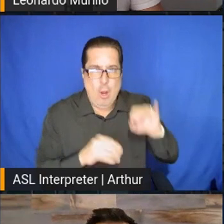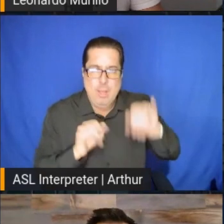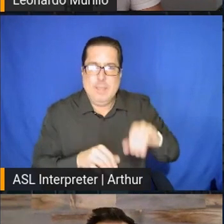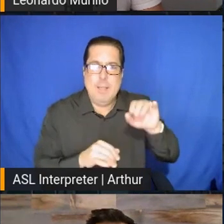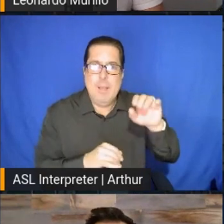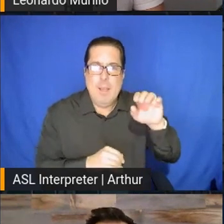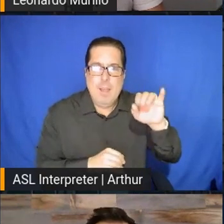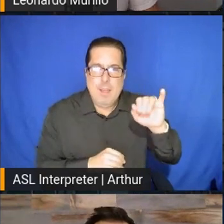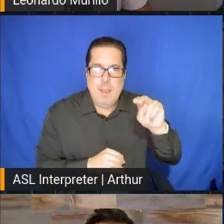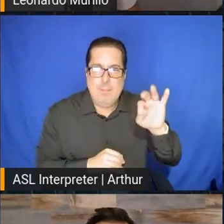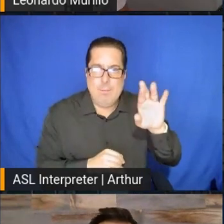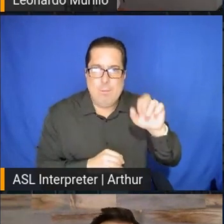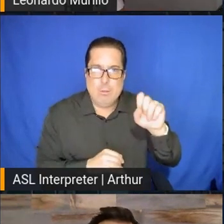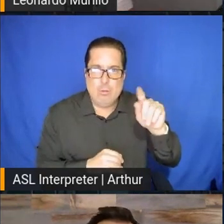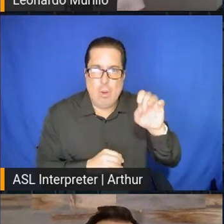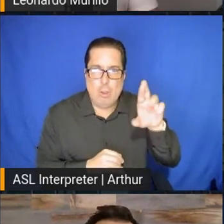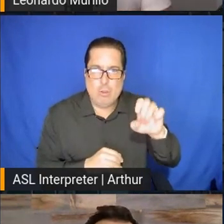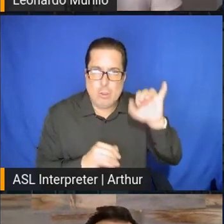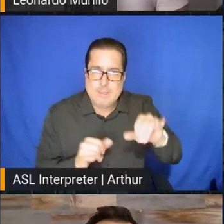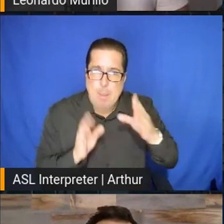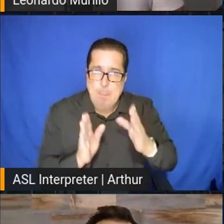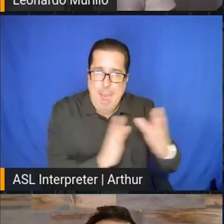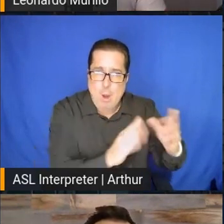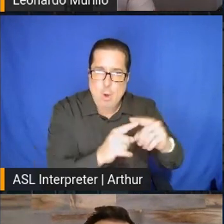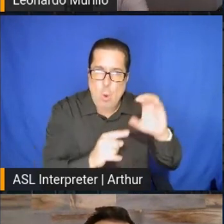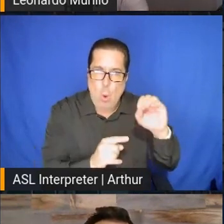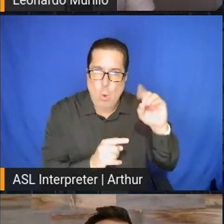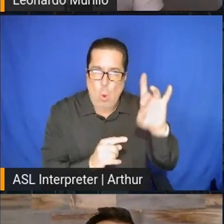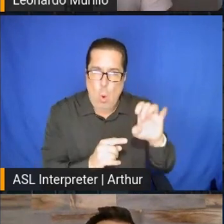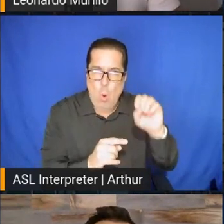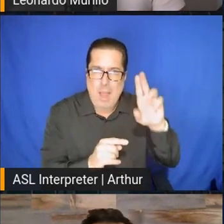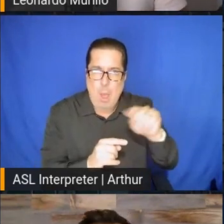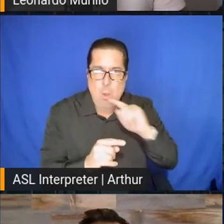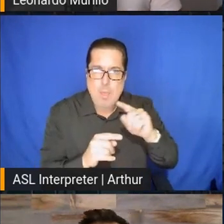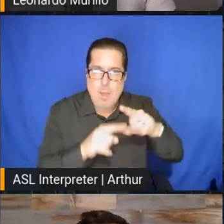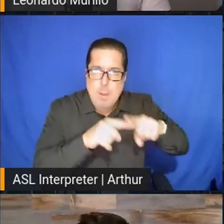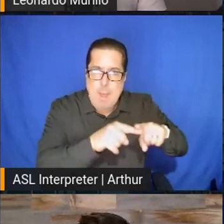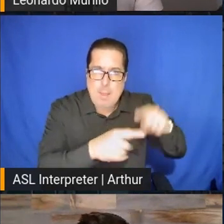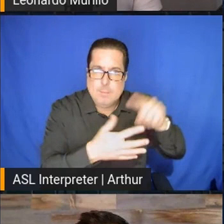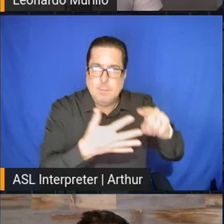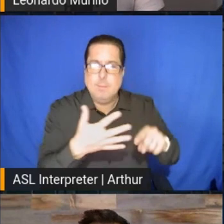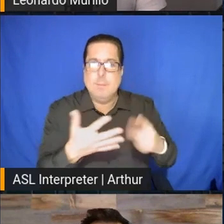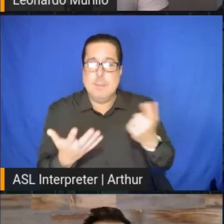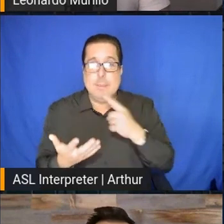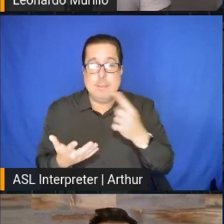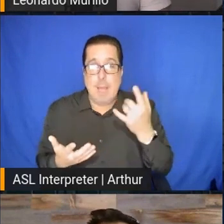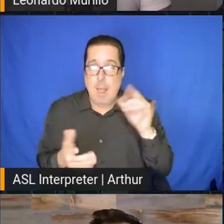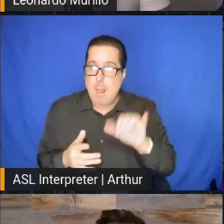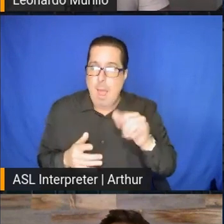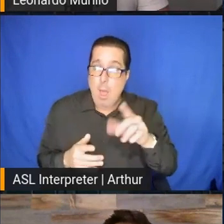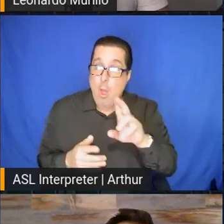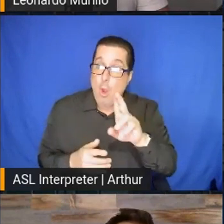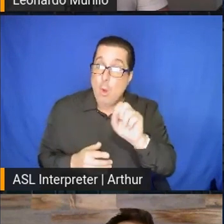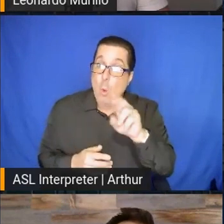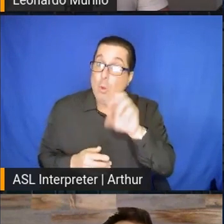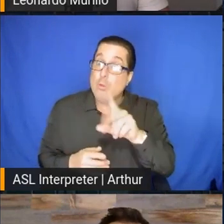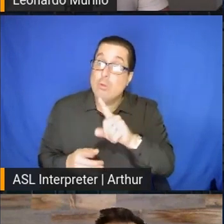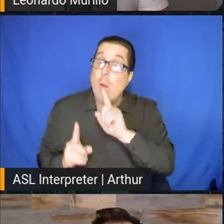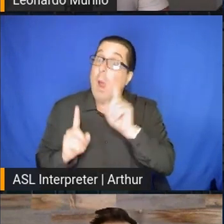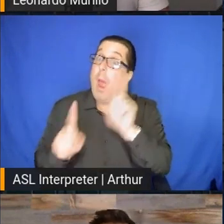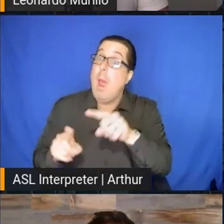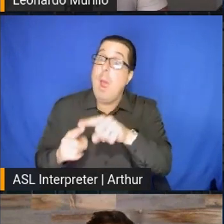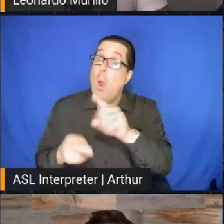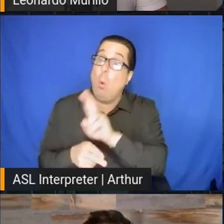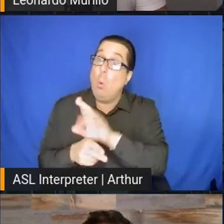pattern to separate out those dependencies. And say like, hey, this is how a user declares it. This is what the thing is that uses